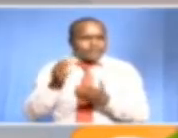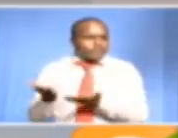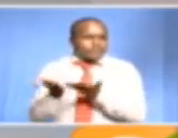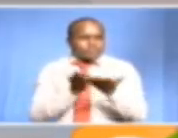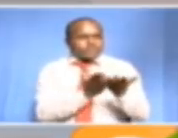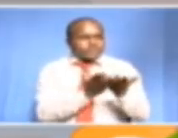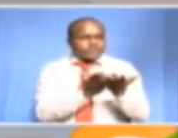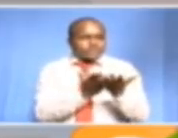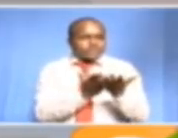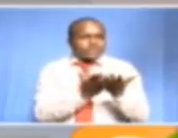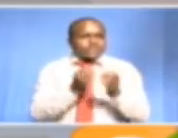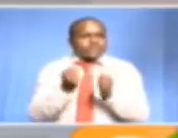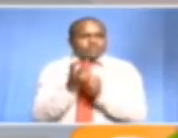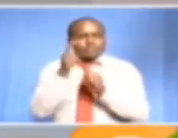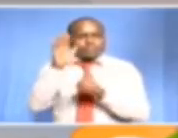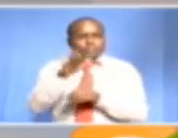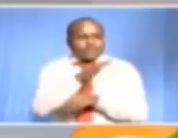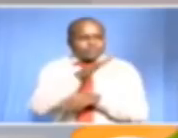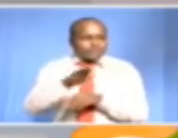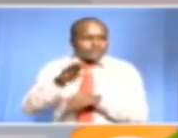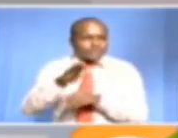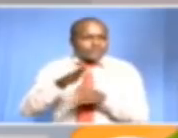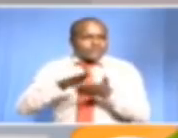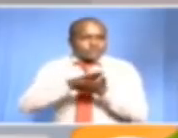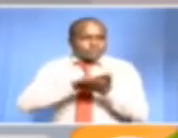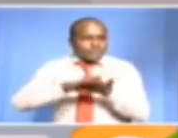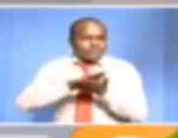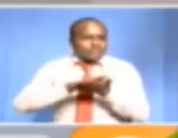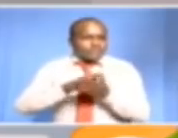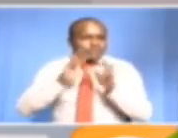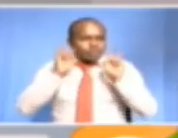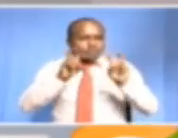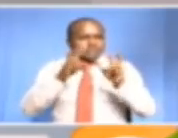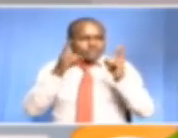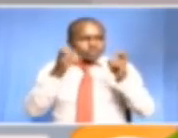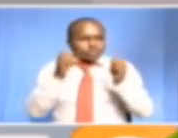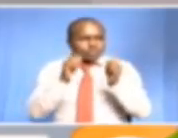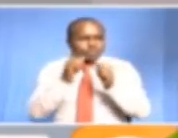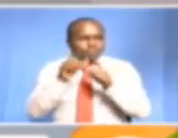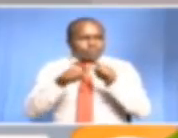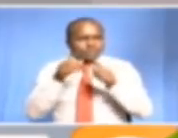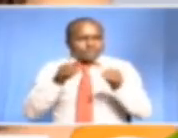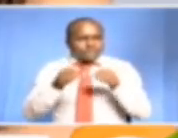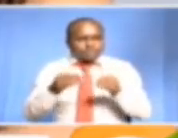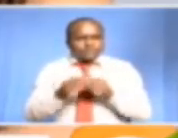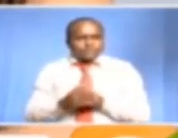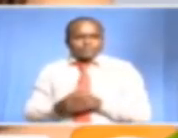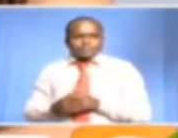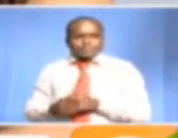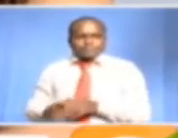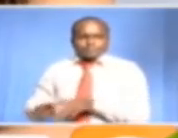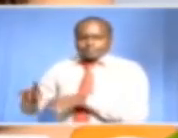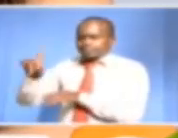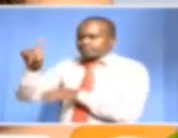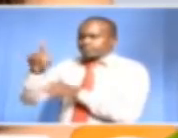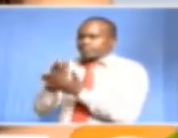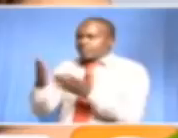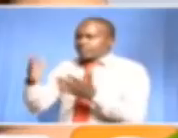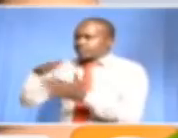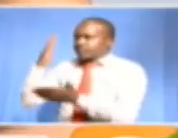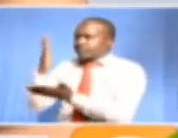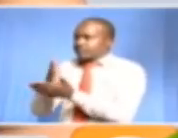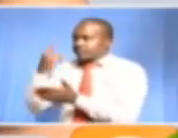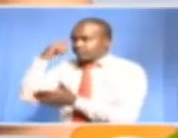this 12th Parliament to actually basically look at issues of disability. And you know, one thing that is a reality for people,